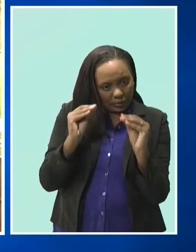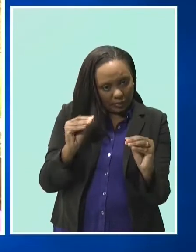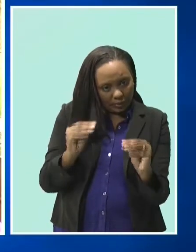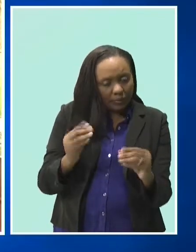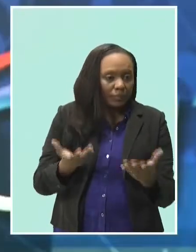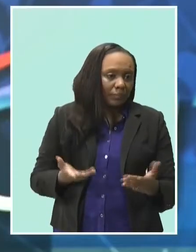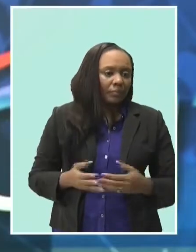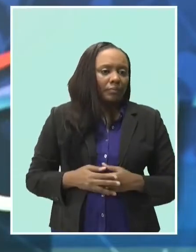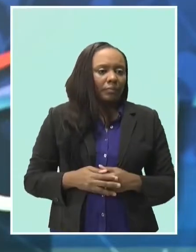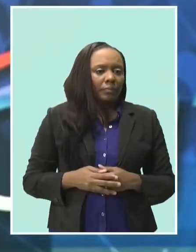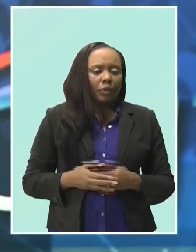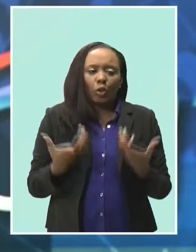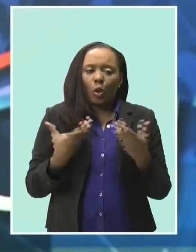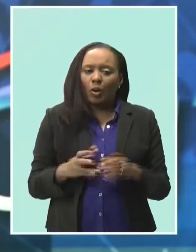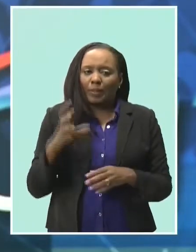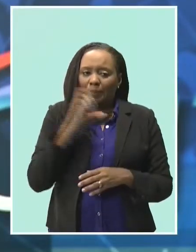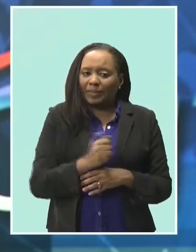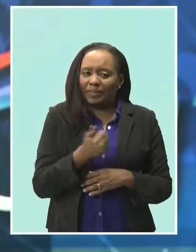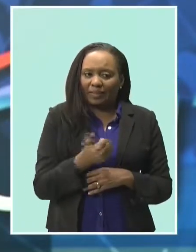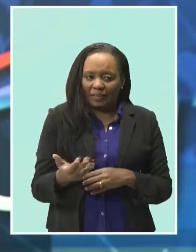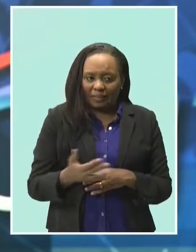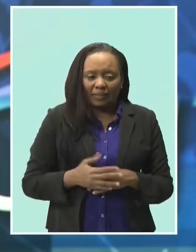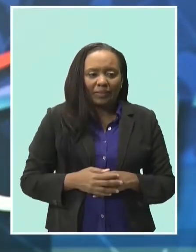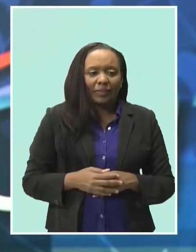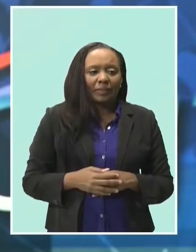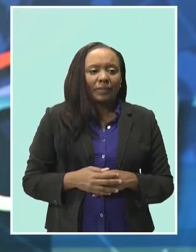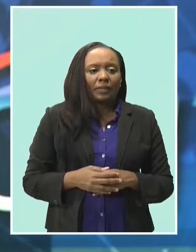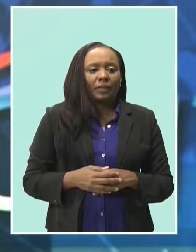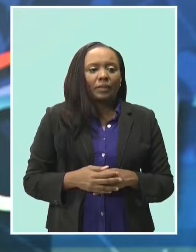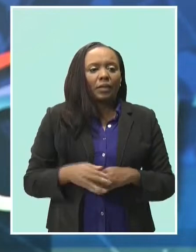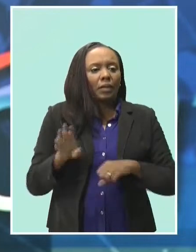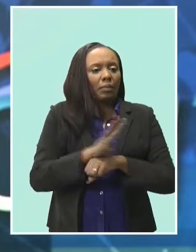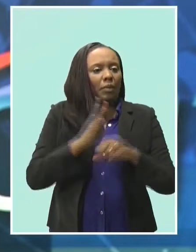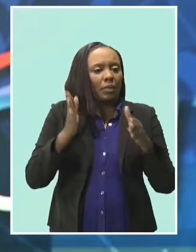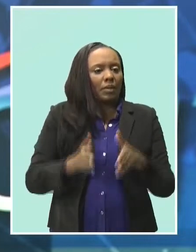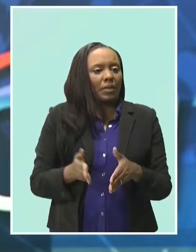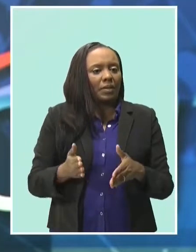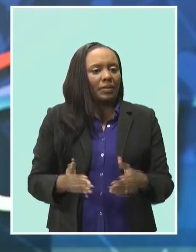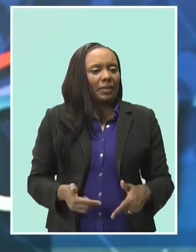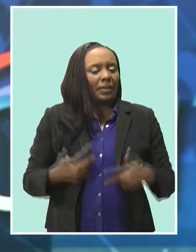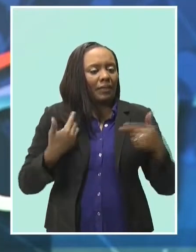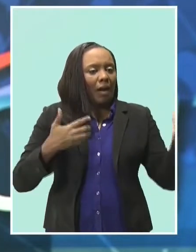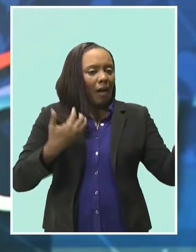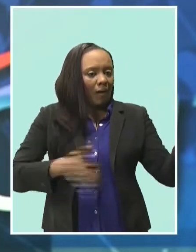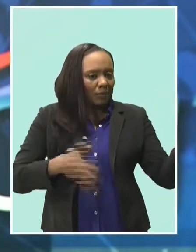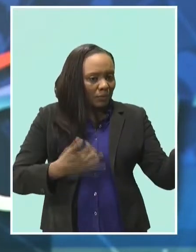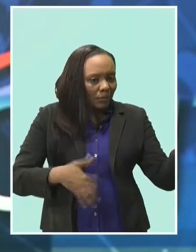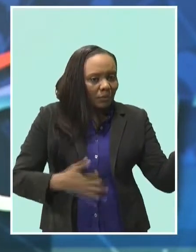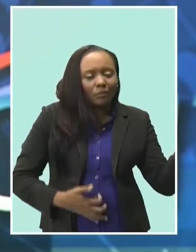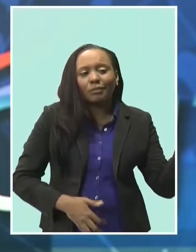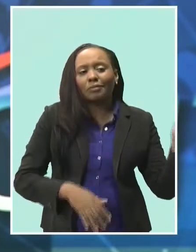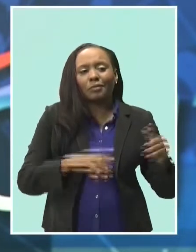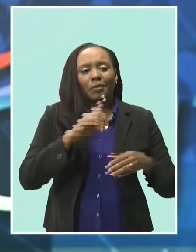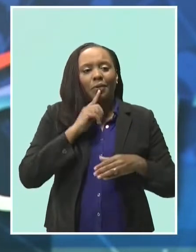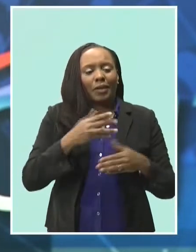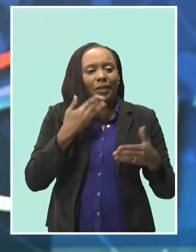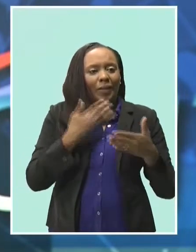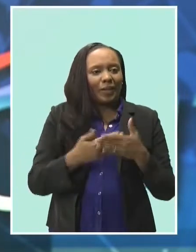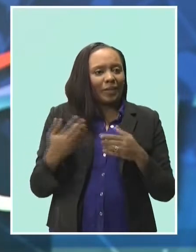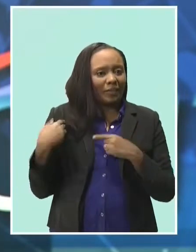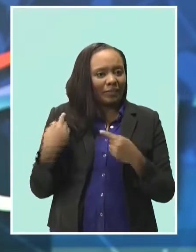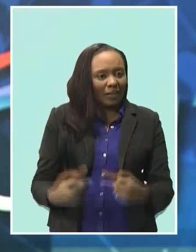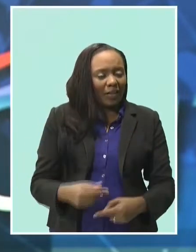assessment. The small number of Barbadians in Argentina are doing well at this time. Ambassador Gustavo